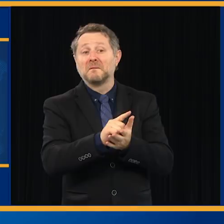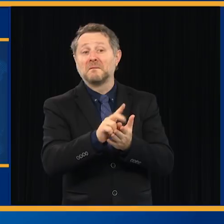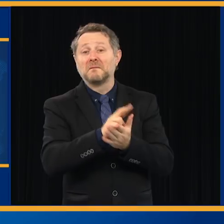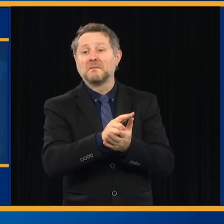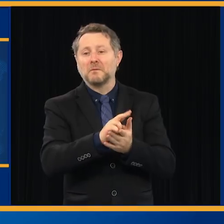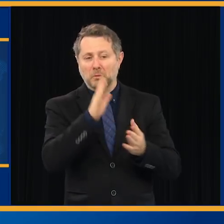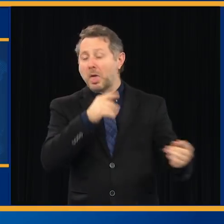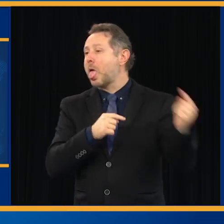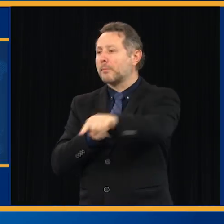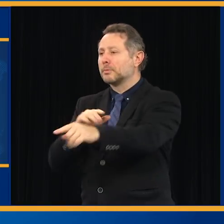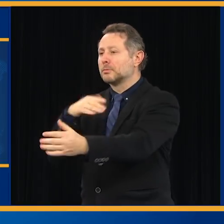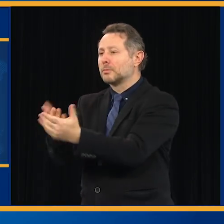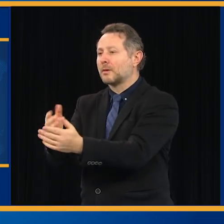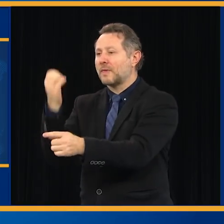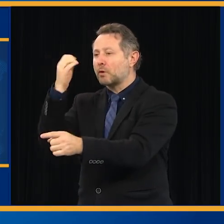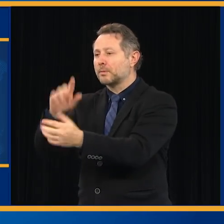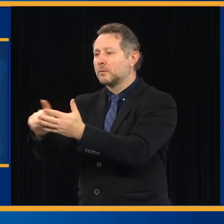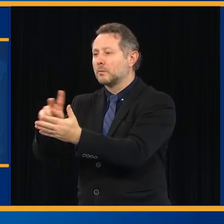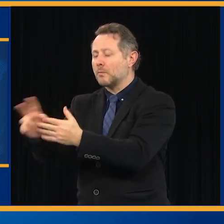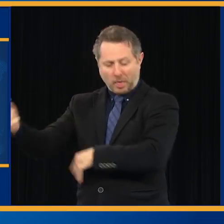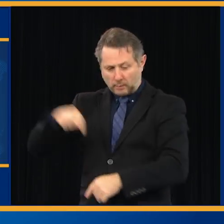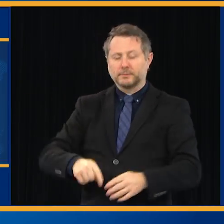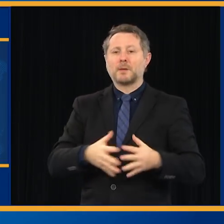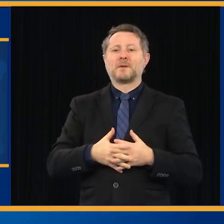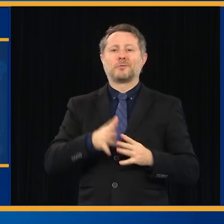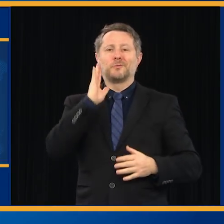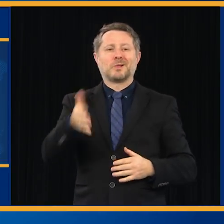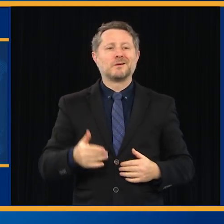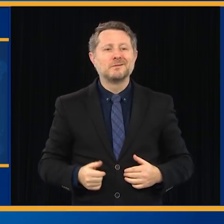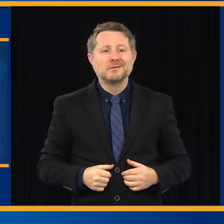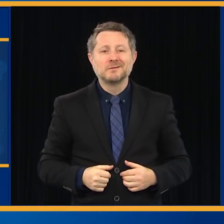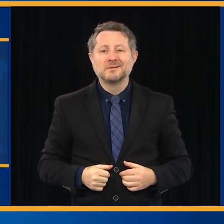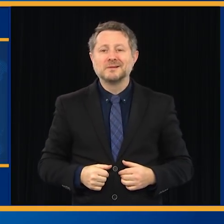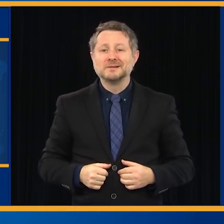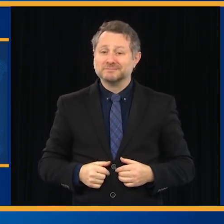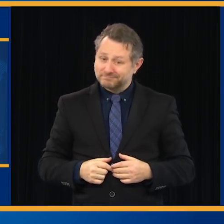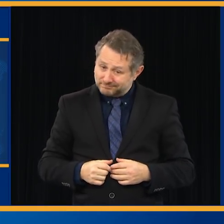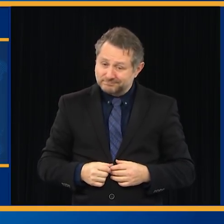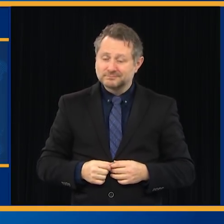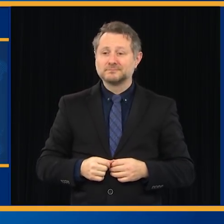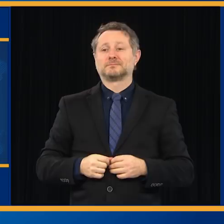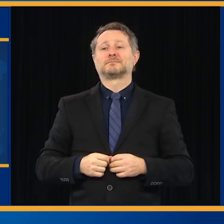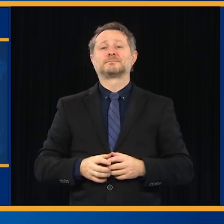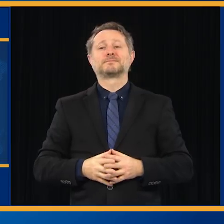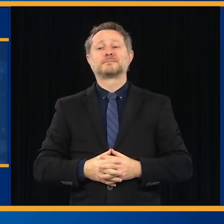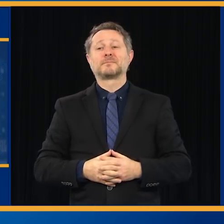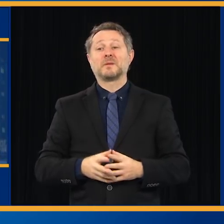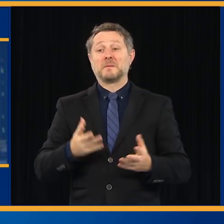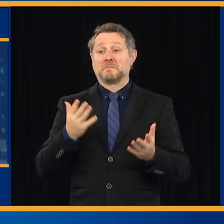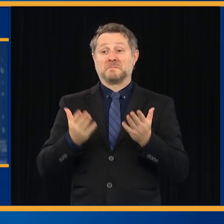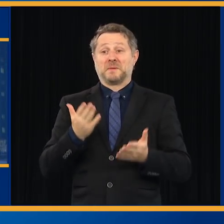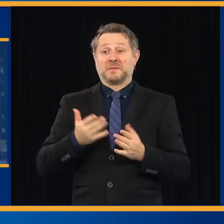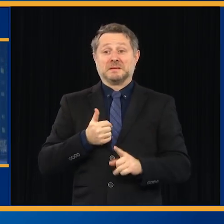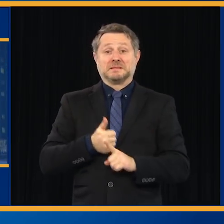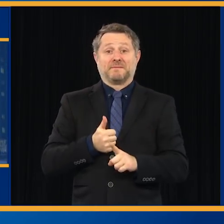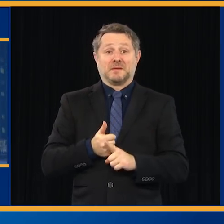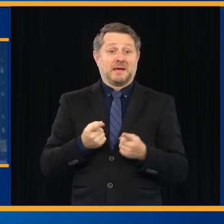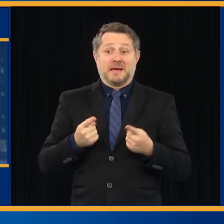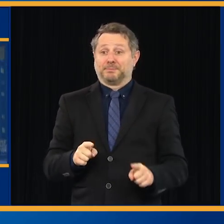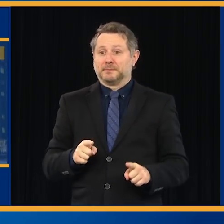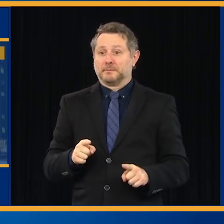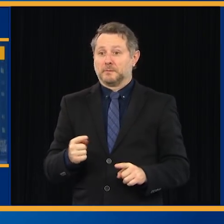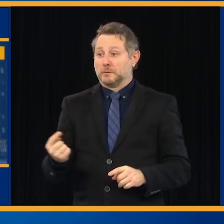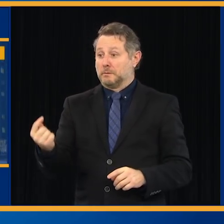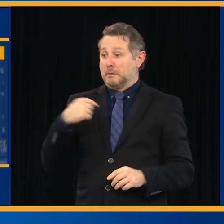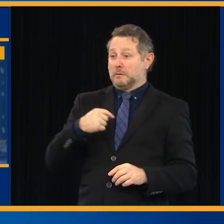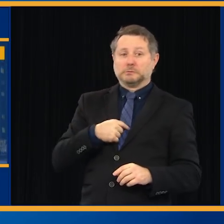From Europe it's going to come to the United States, assuming it didn't come from the United States immediately from China.